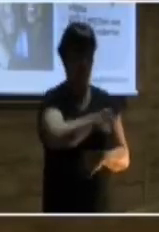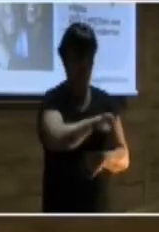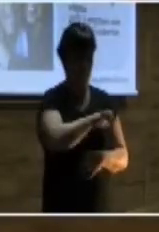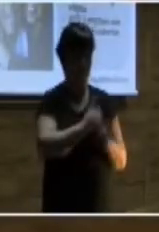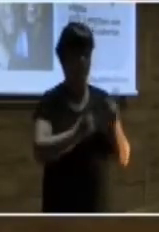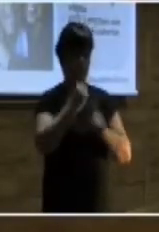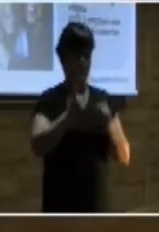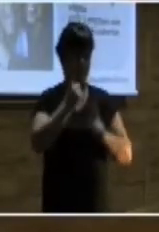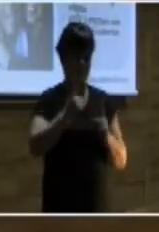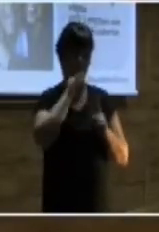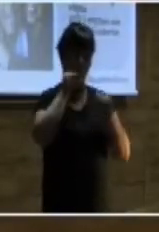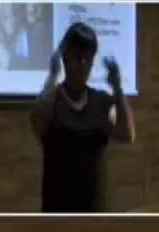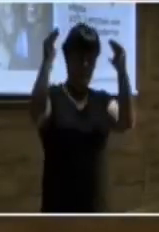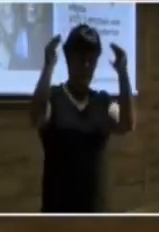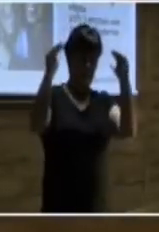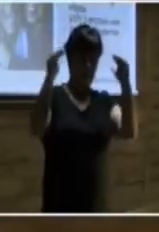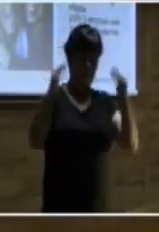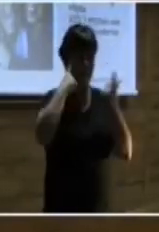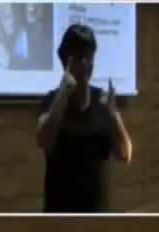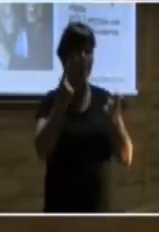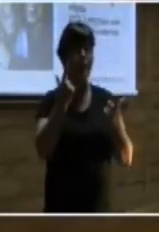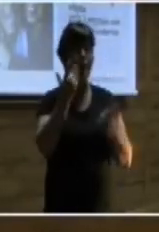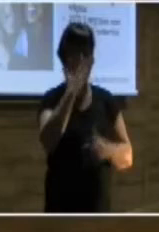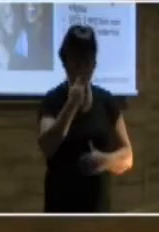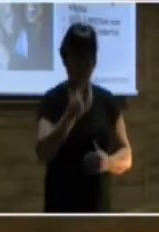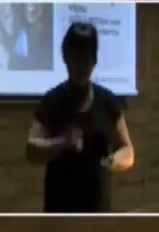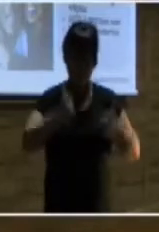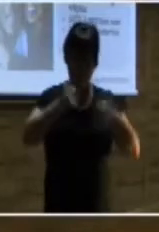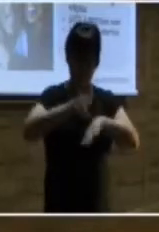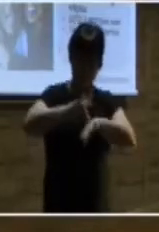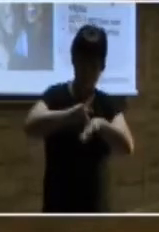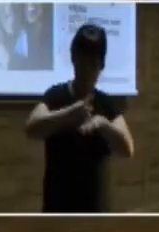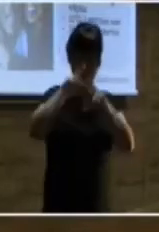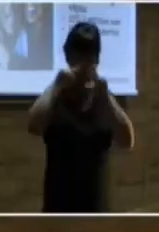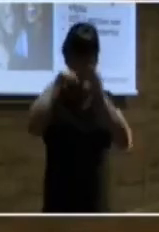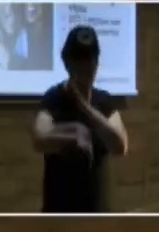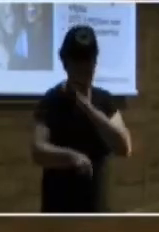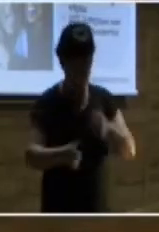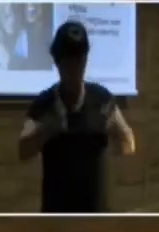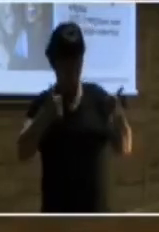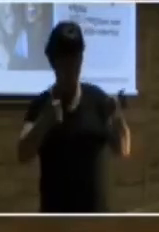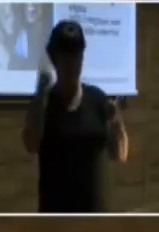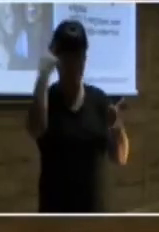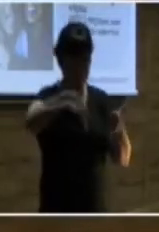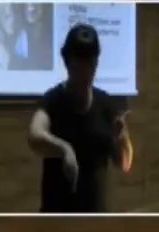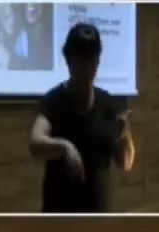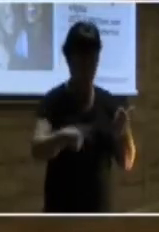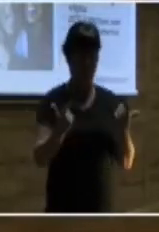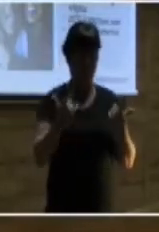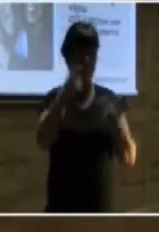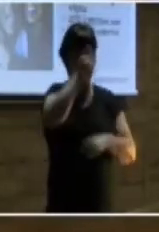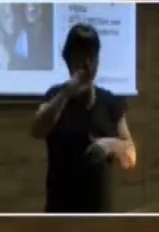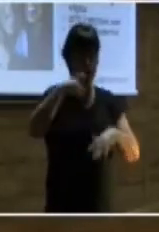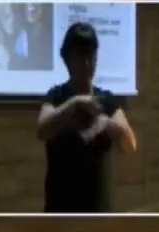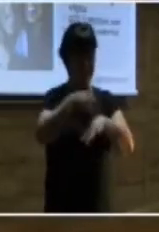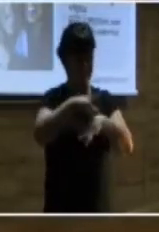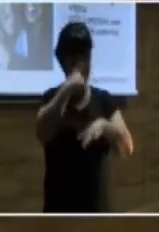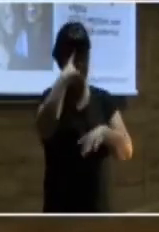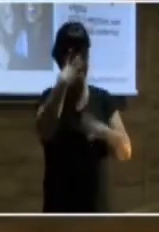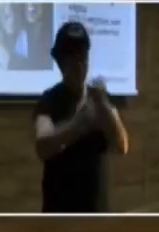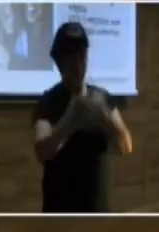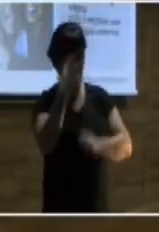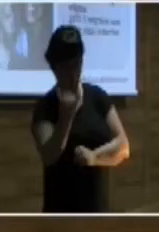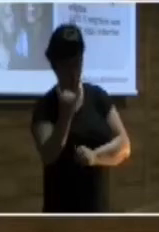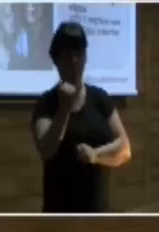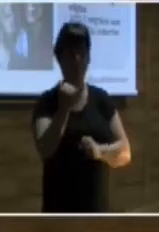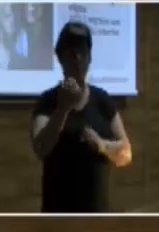the disease, and even people with dementia are up on stage and talking about the disease. But I can also tell you that in countries like